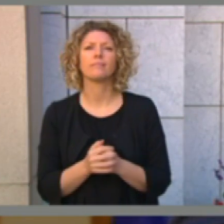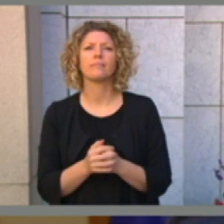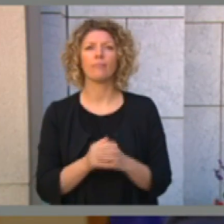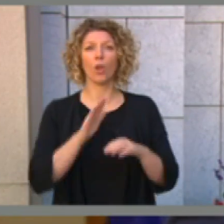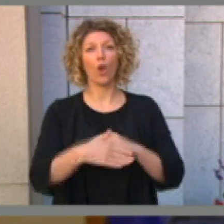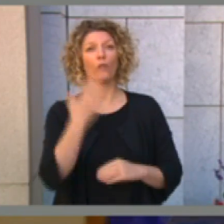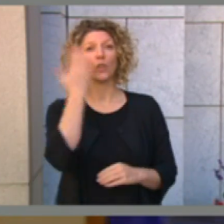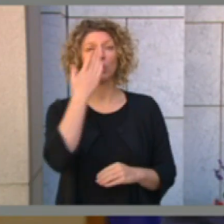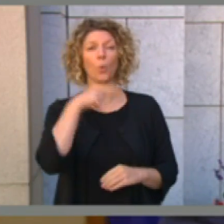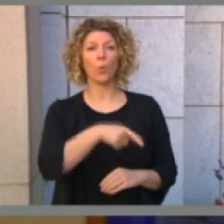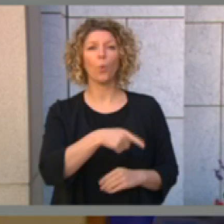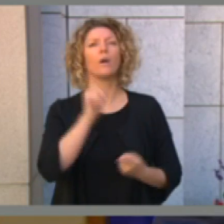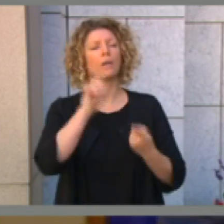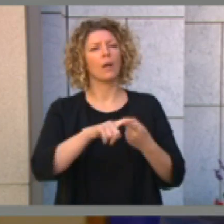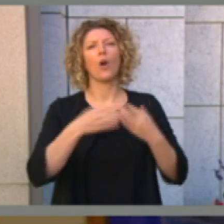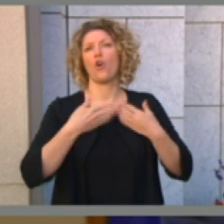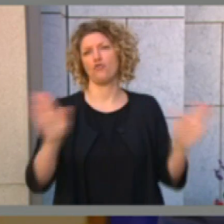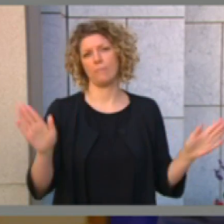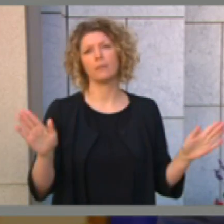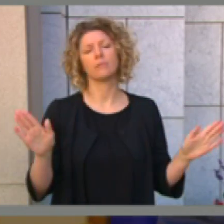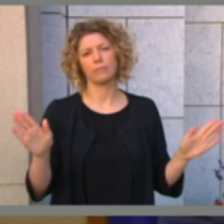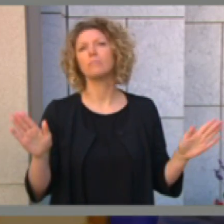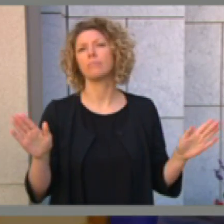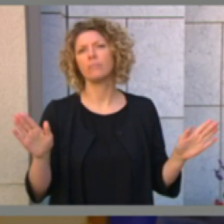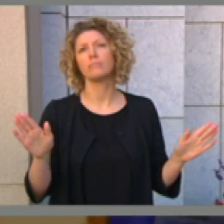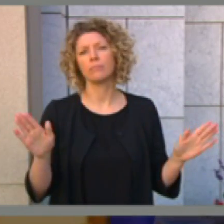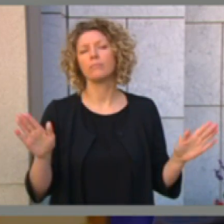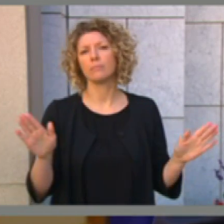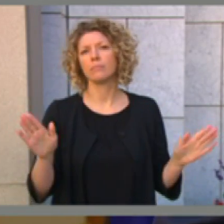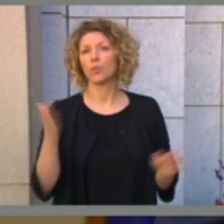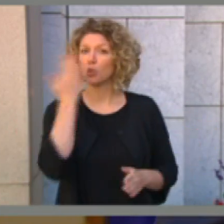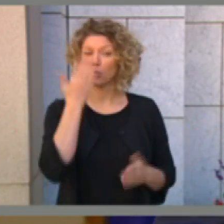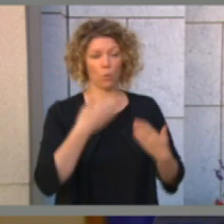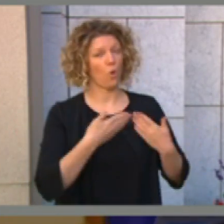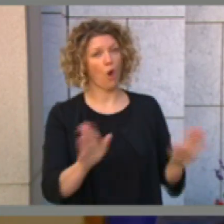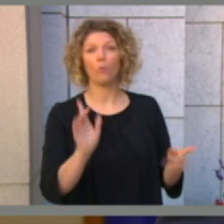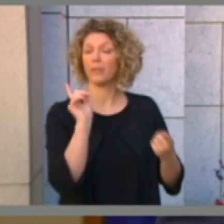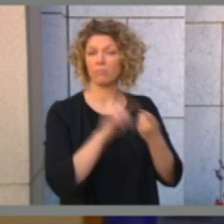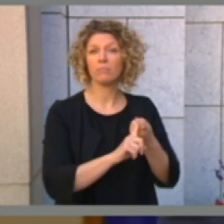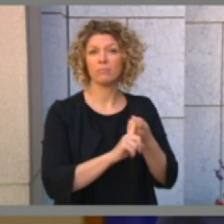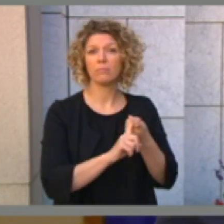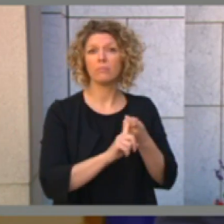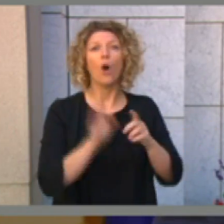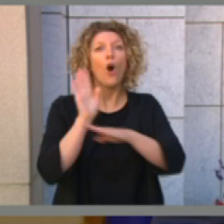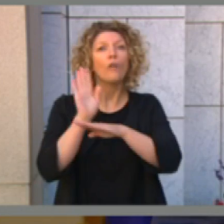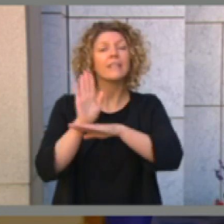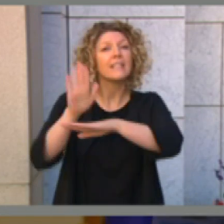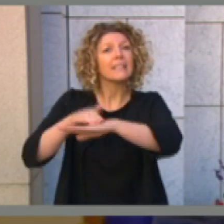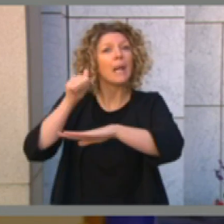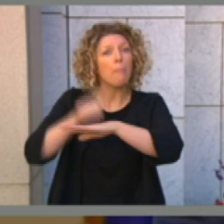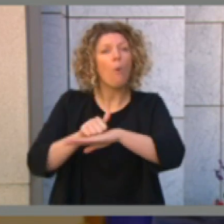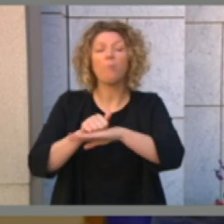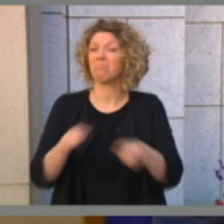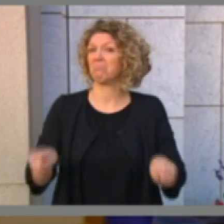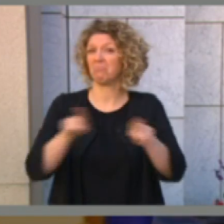should remain open. That is the health advice. Interestingly, this is also what Singapore has done. Singapore has